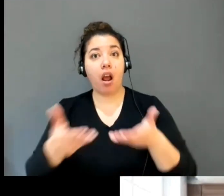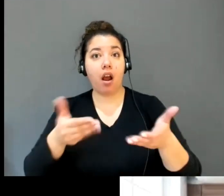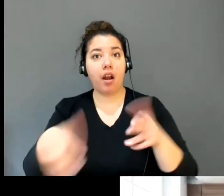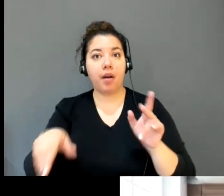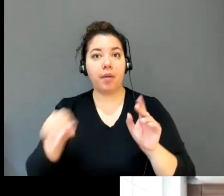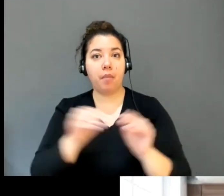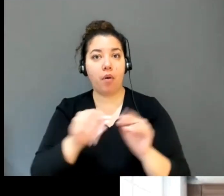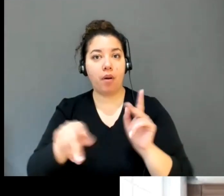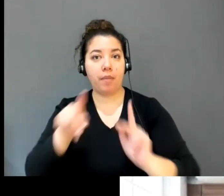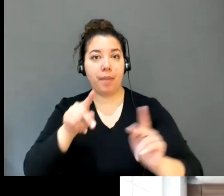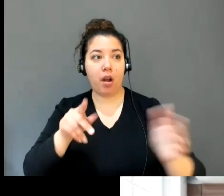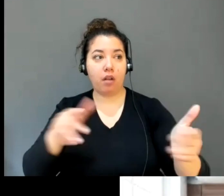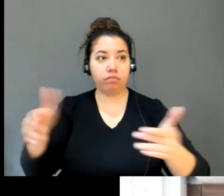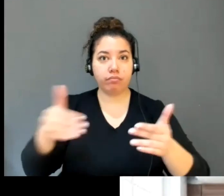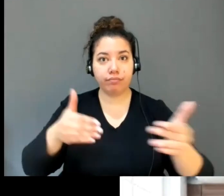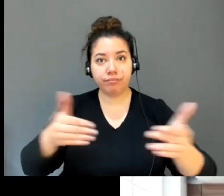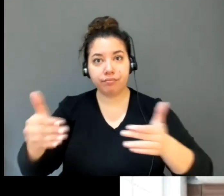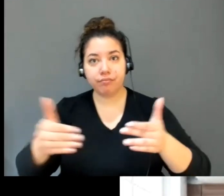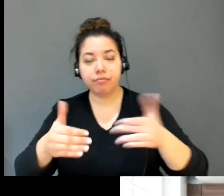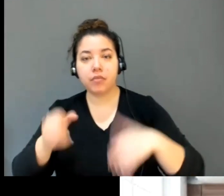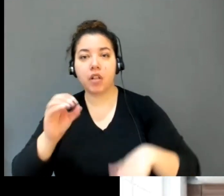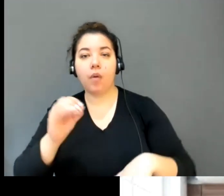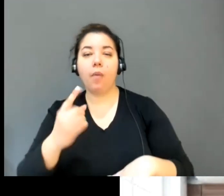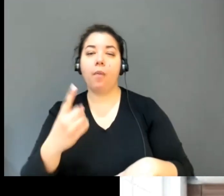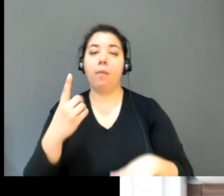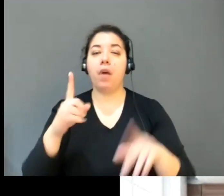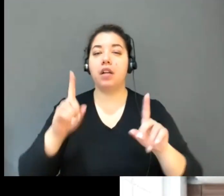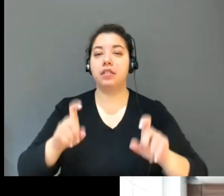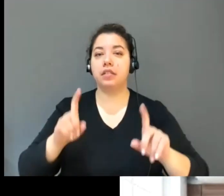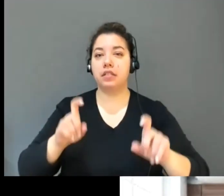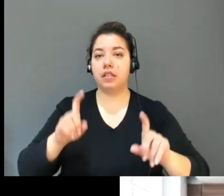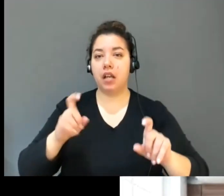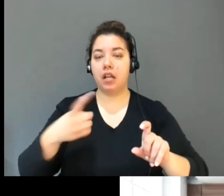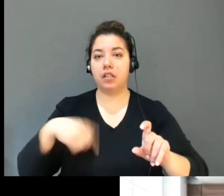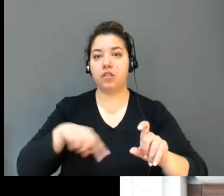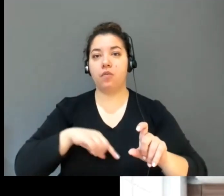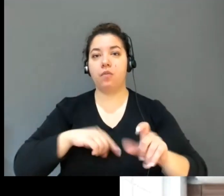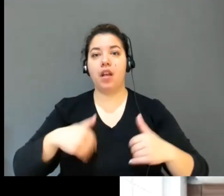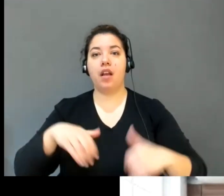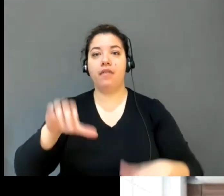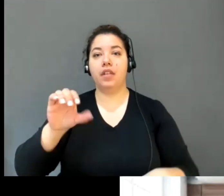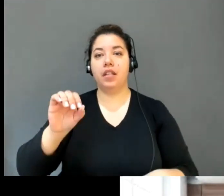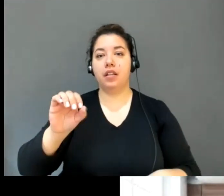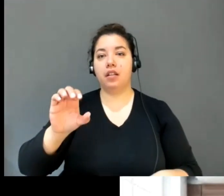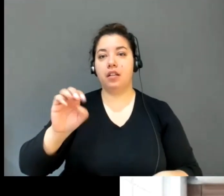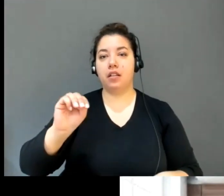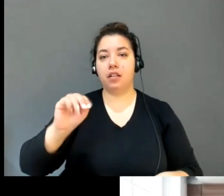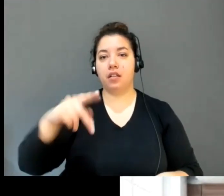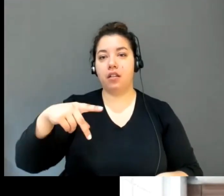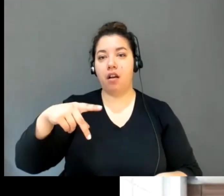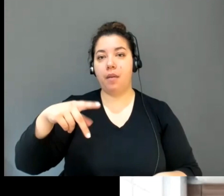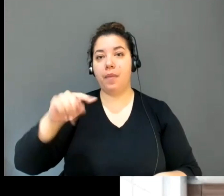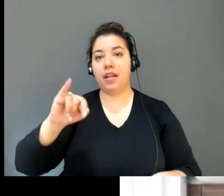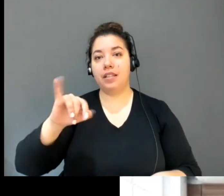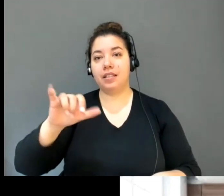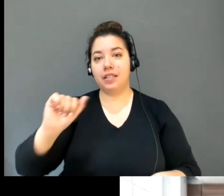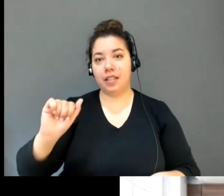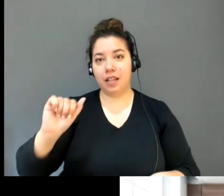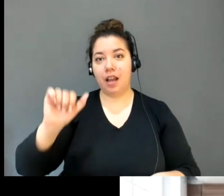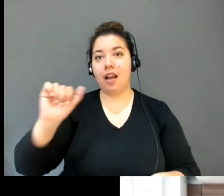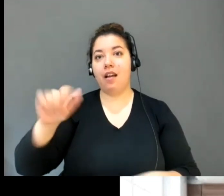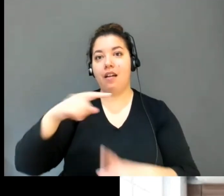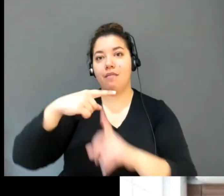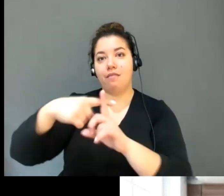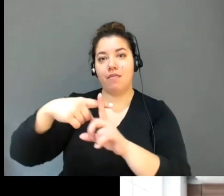litmus tests for us, for example, is something called the CompTIA A+ exam. That was actually another question. So go ahead.